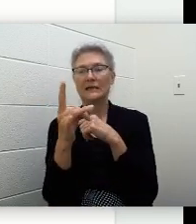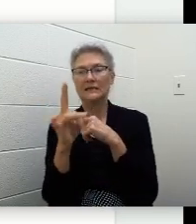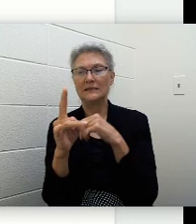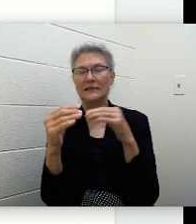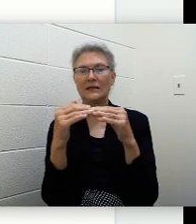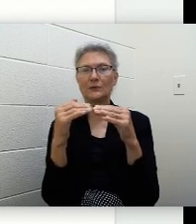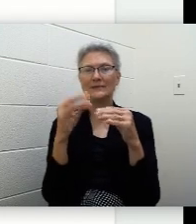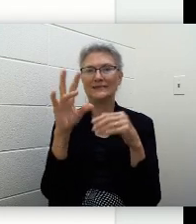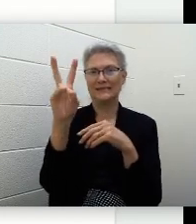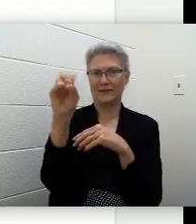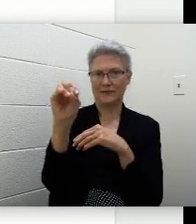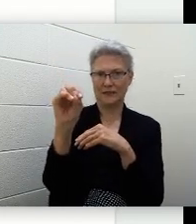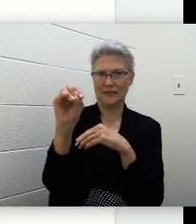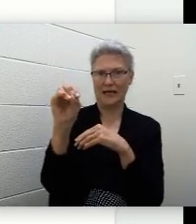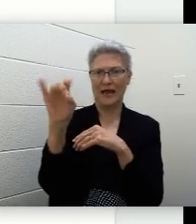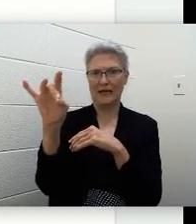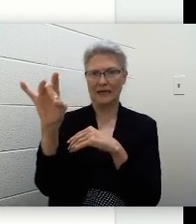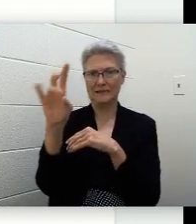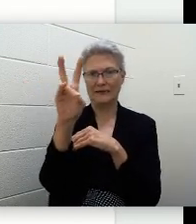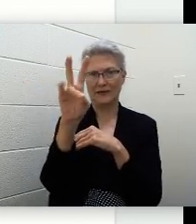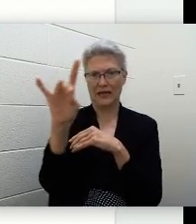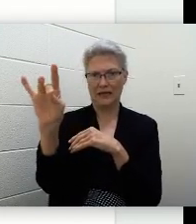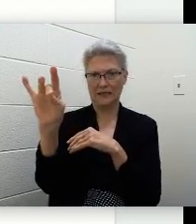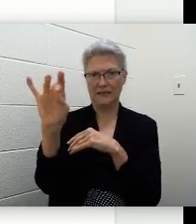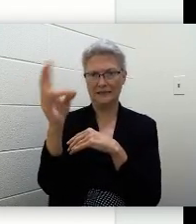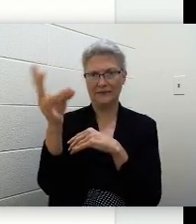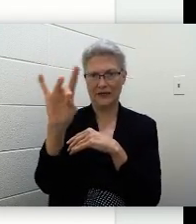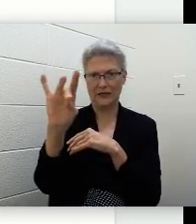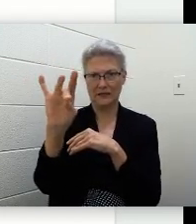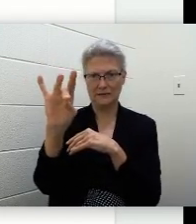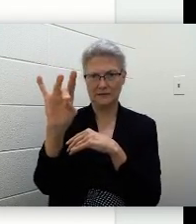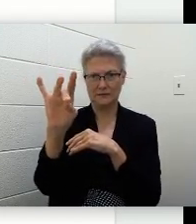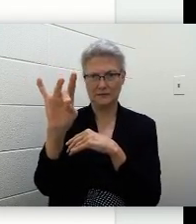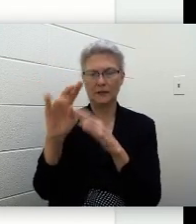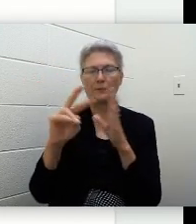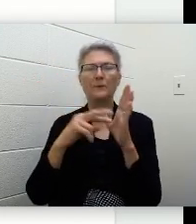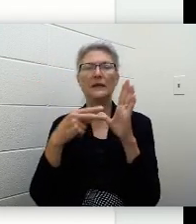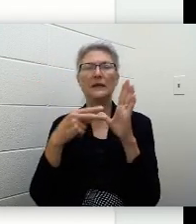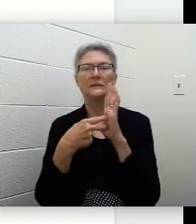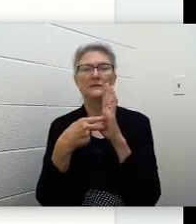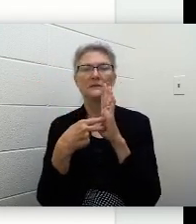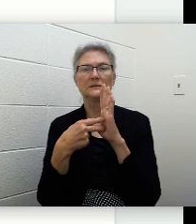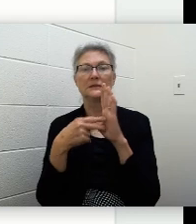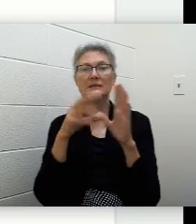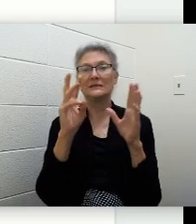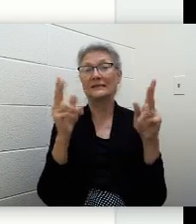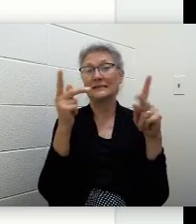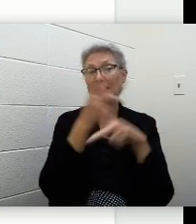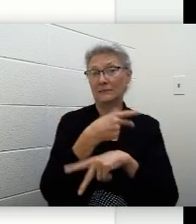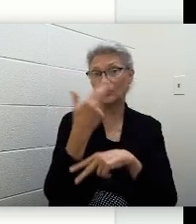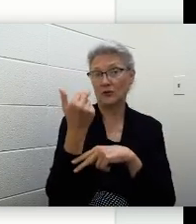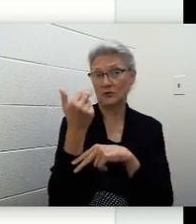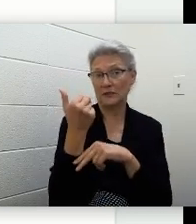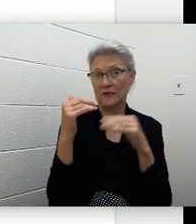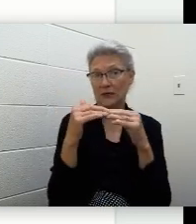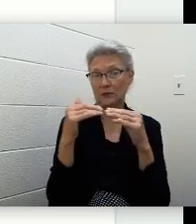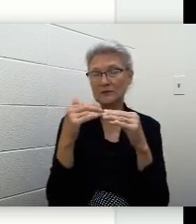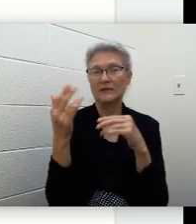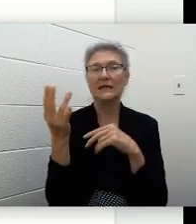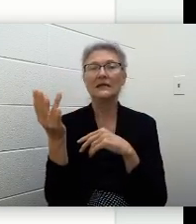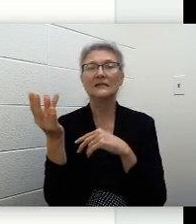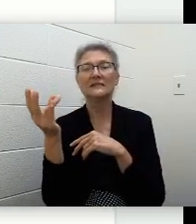is 78. So that means that 6 times 13